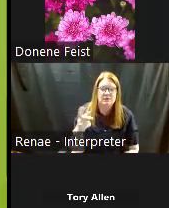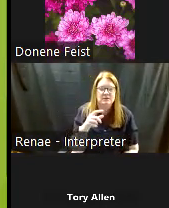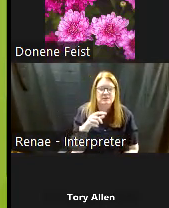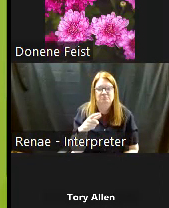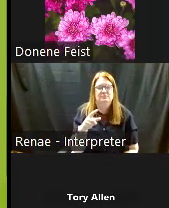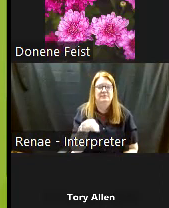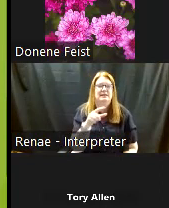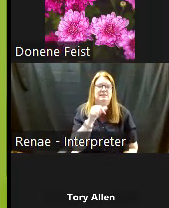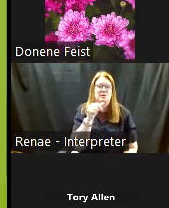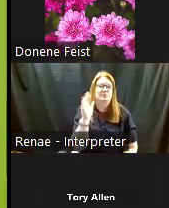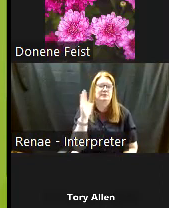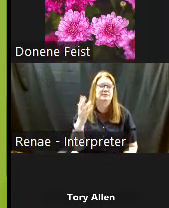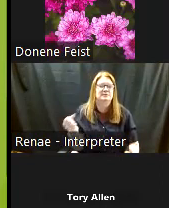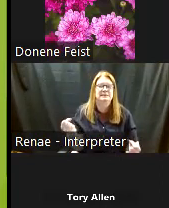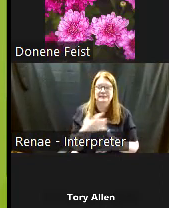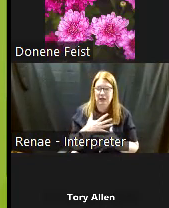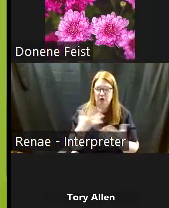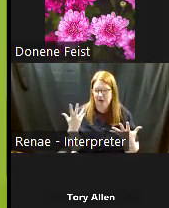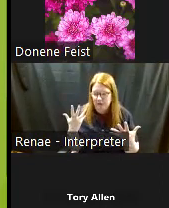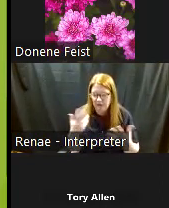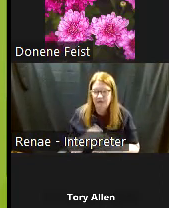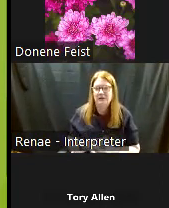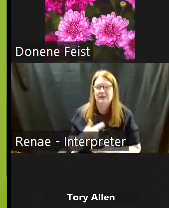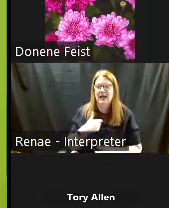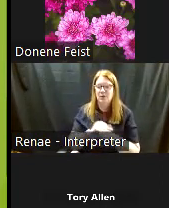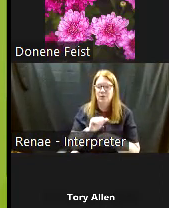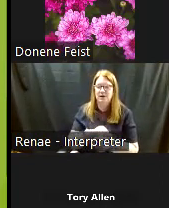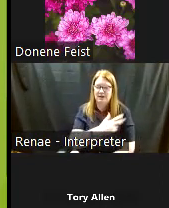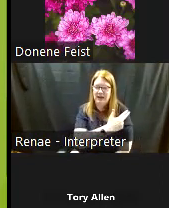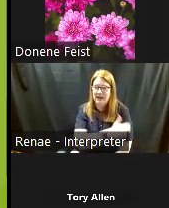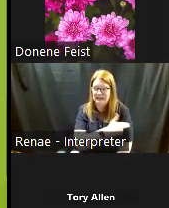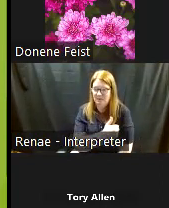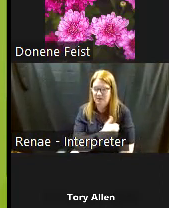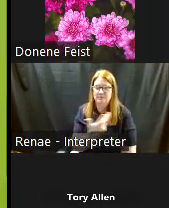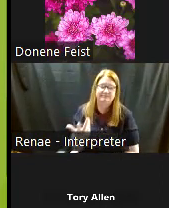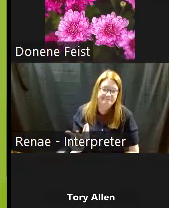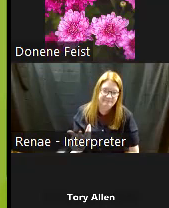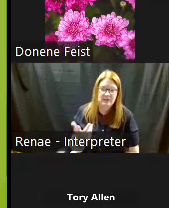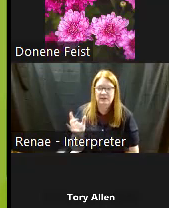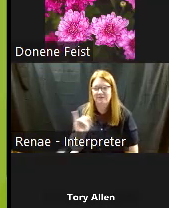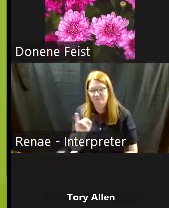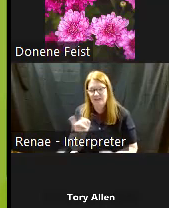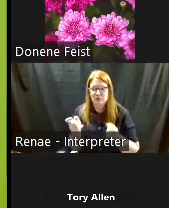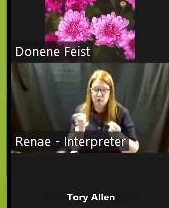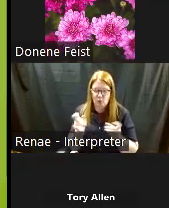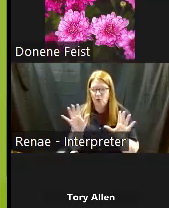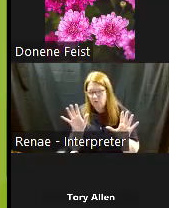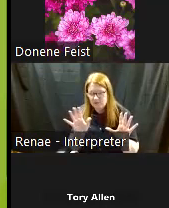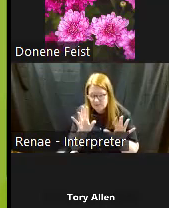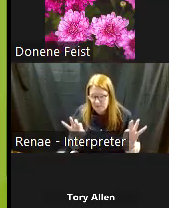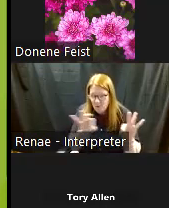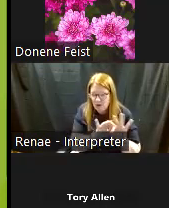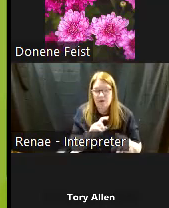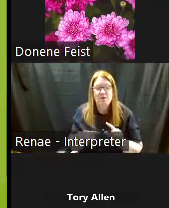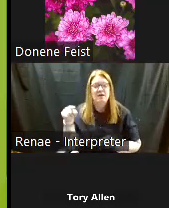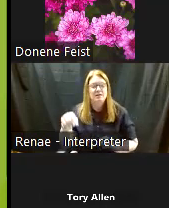scary. We have to, obviously I work in a hospital, so we have to consider infection control and things, but we tried to make our